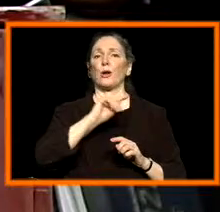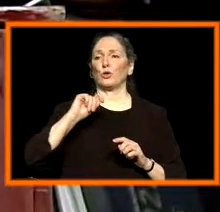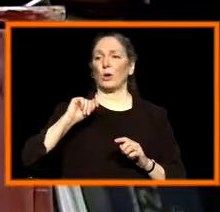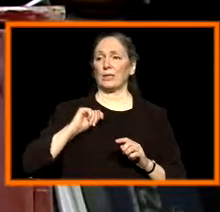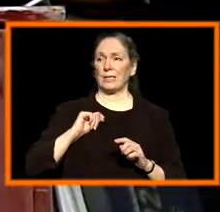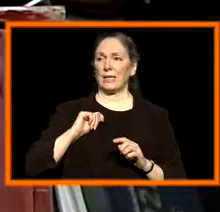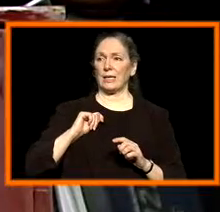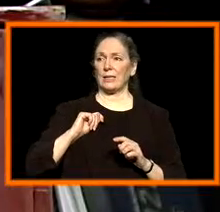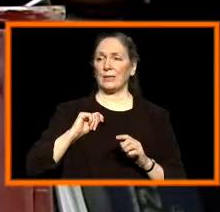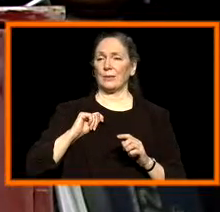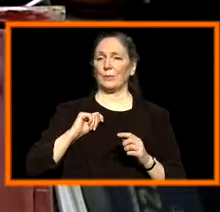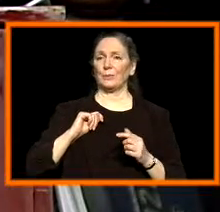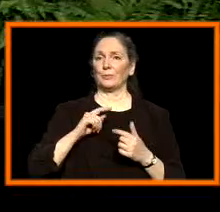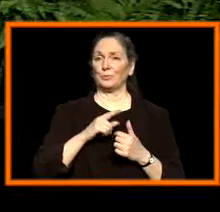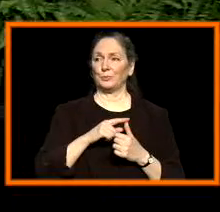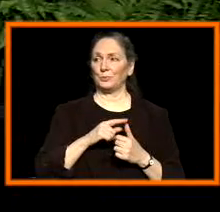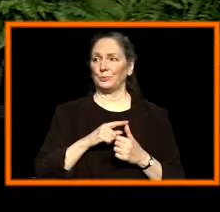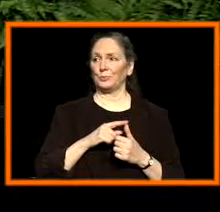Trustees,